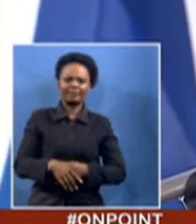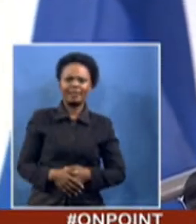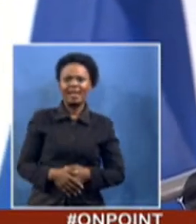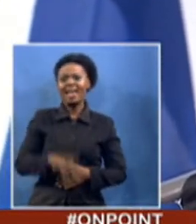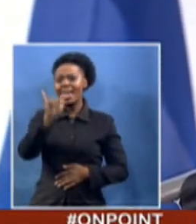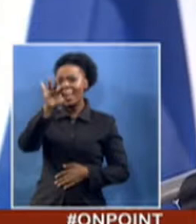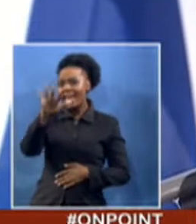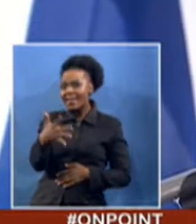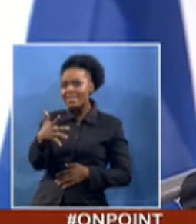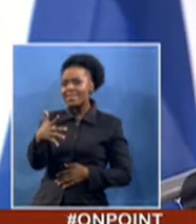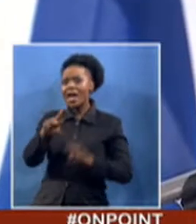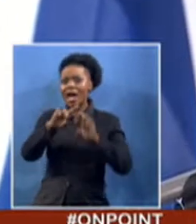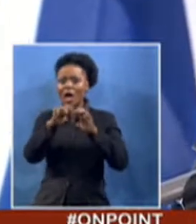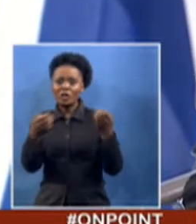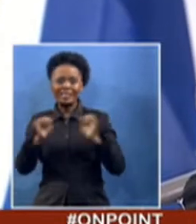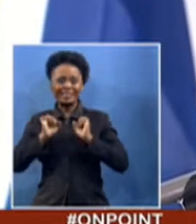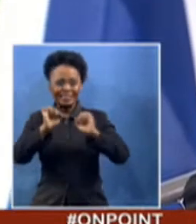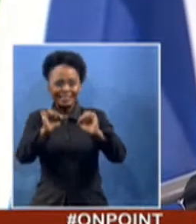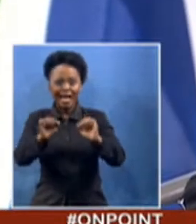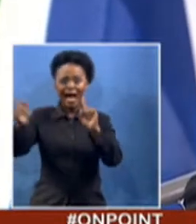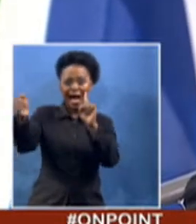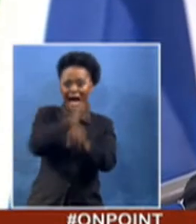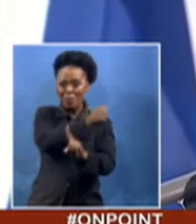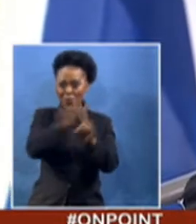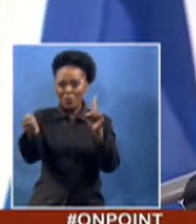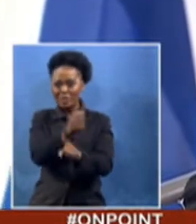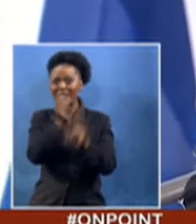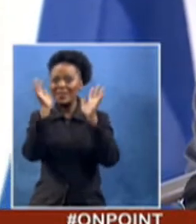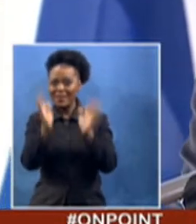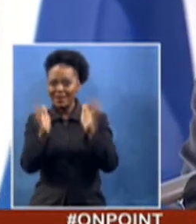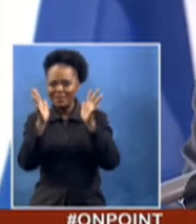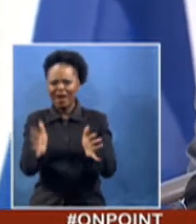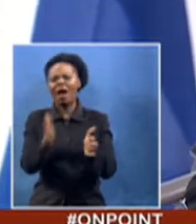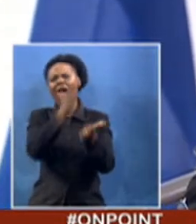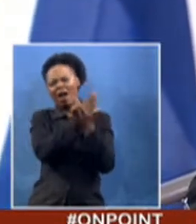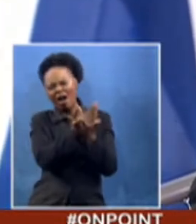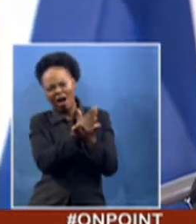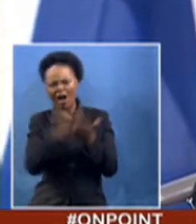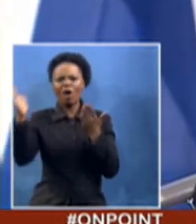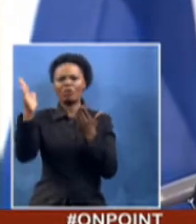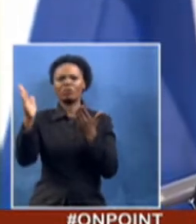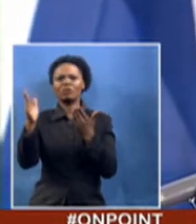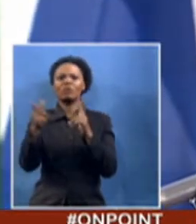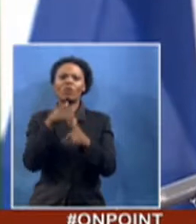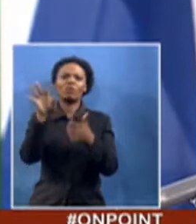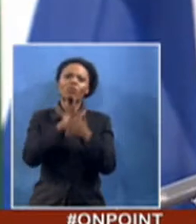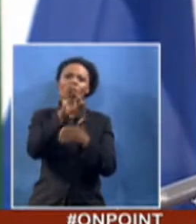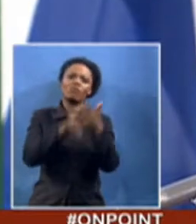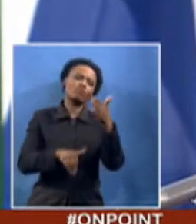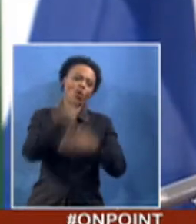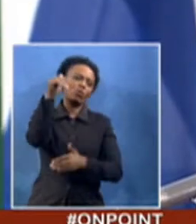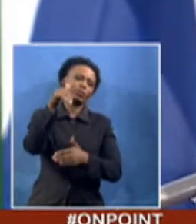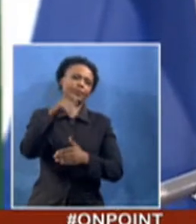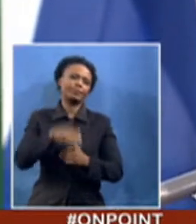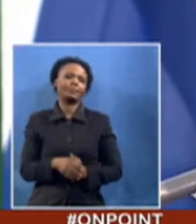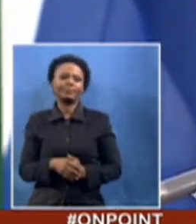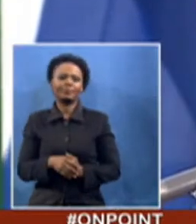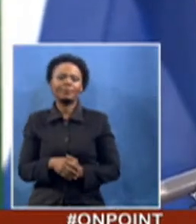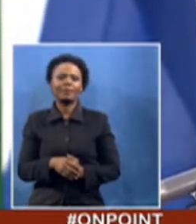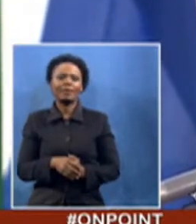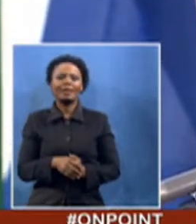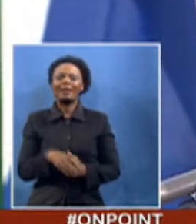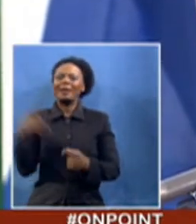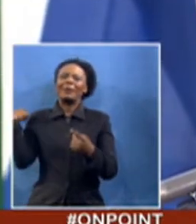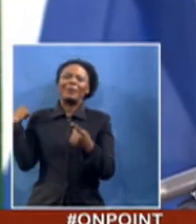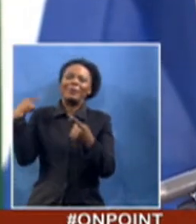your resources, take them out through the vote. Over the passage of